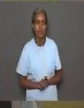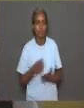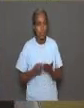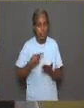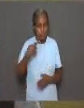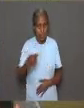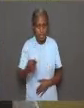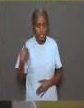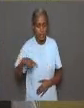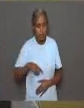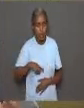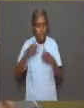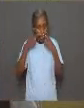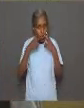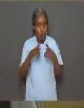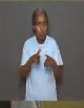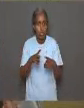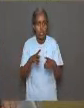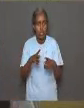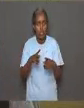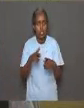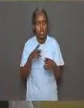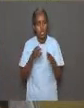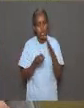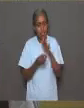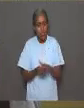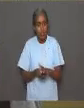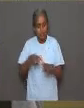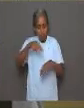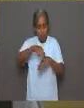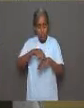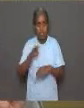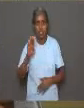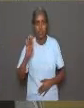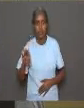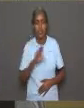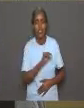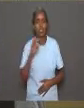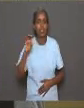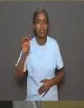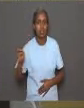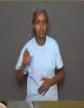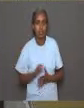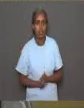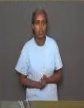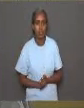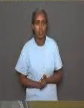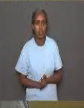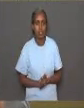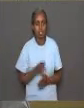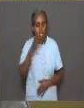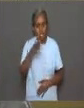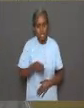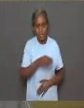Next, we will look at the effect of constants b and c in the graph